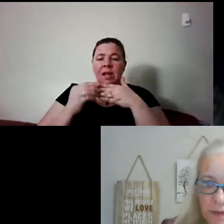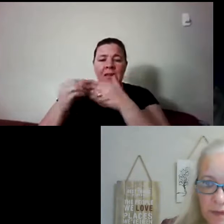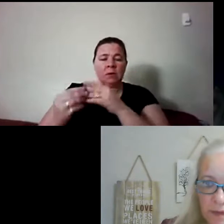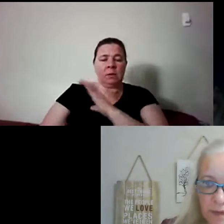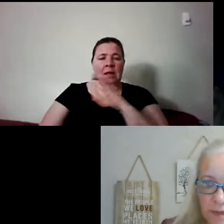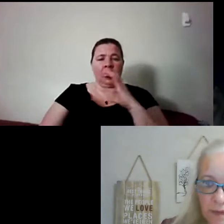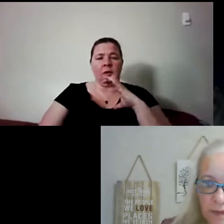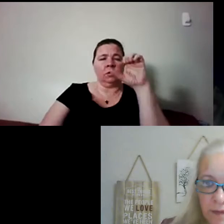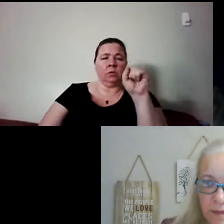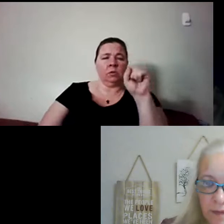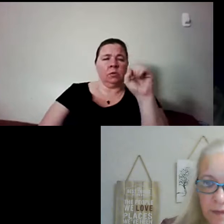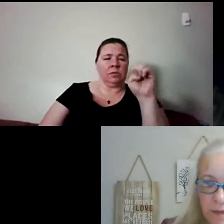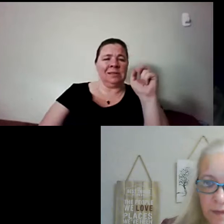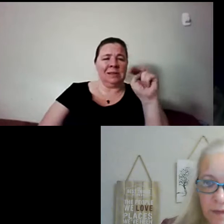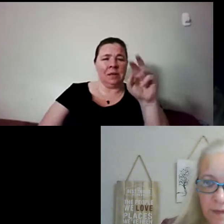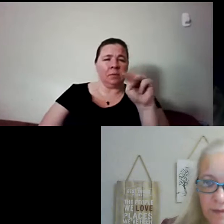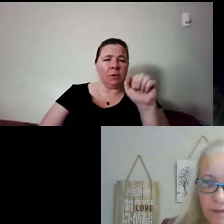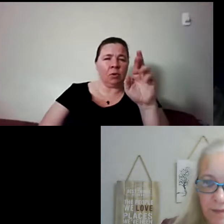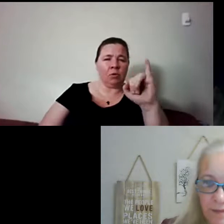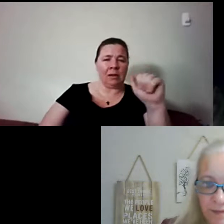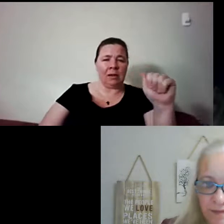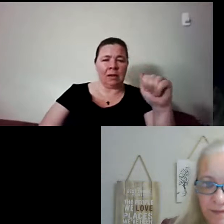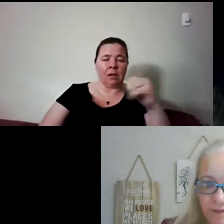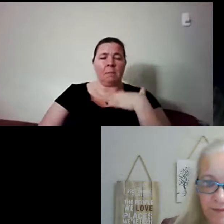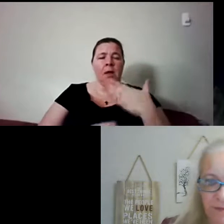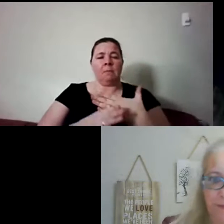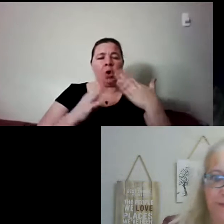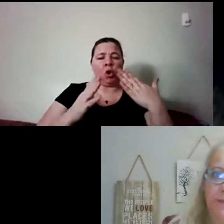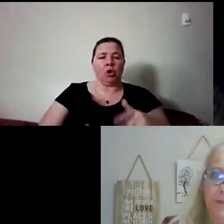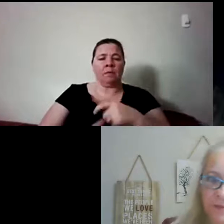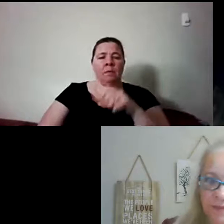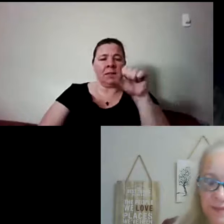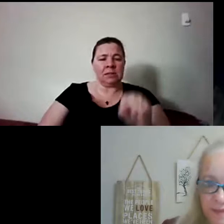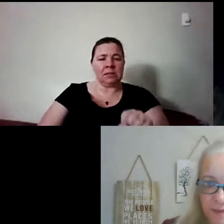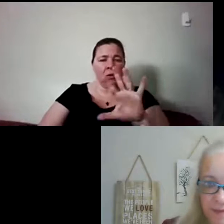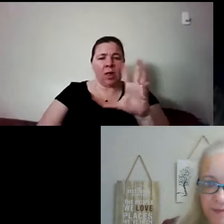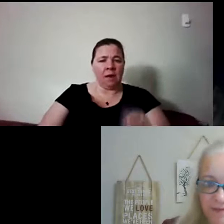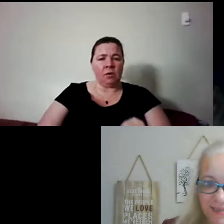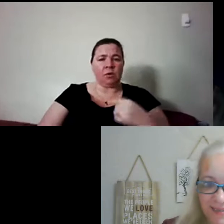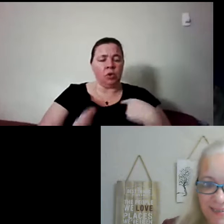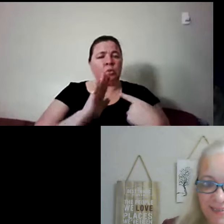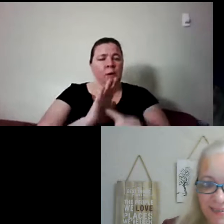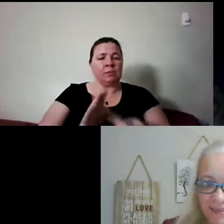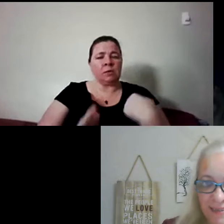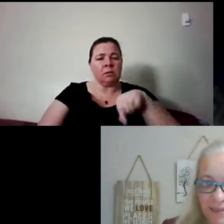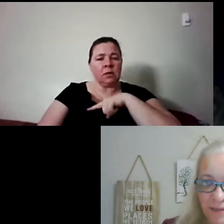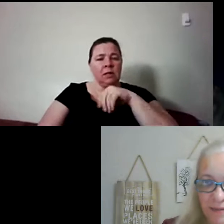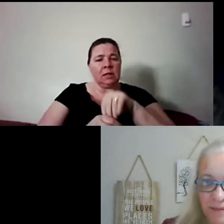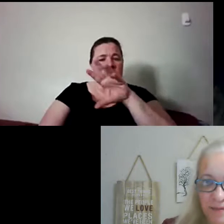see Sean is here, I see Marina is here. Marina is my partner from South Africa. She represents us in